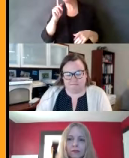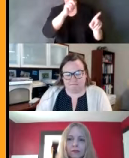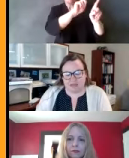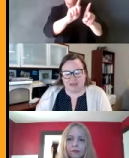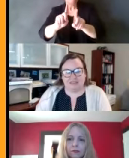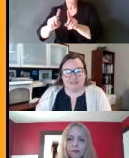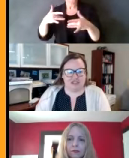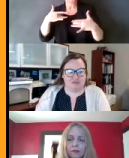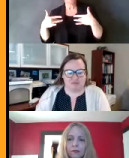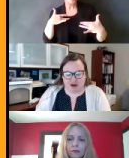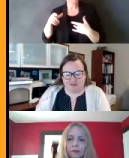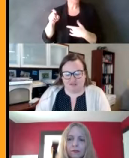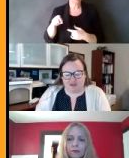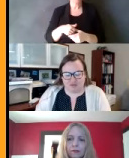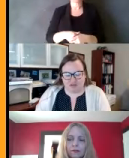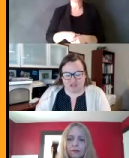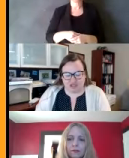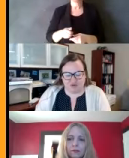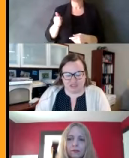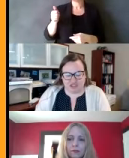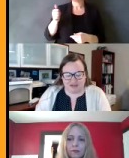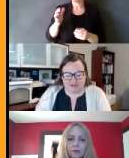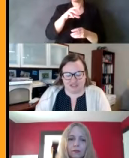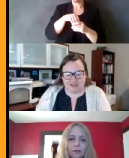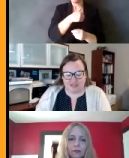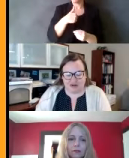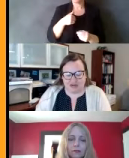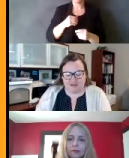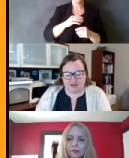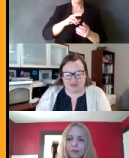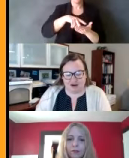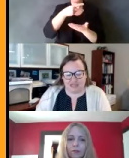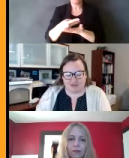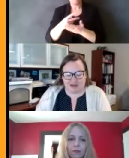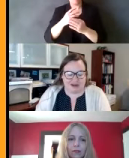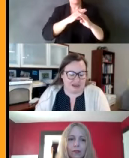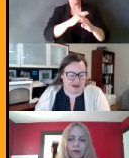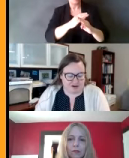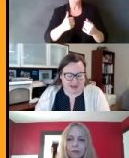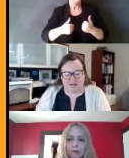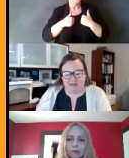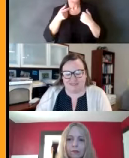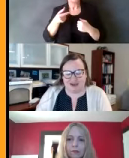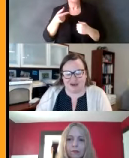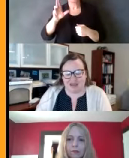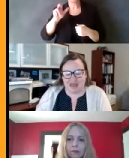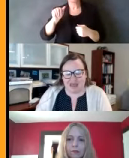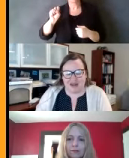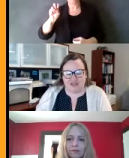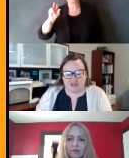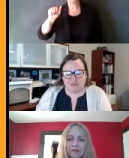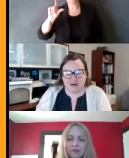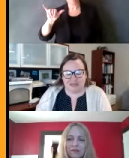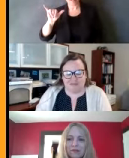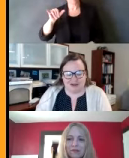needs. Anastacia is a member of the Falls Prevention Coalition. She lives in Grass Valley with her husband and young Greyhound mixed dog